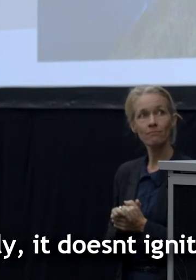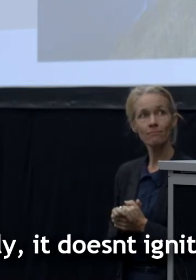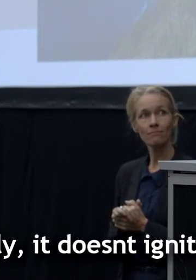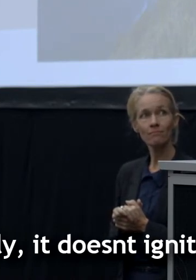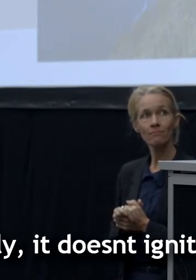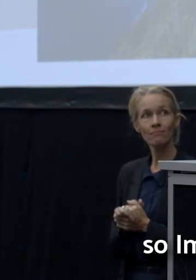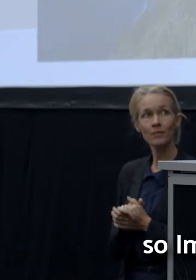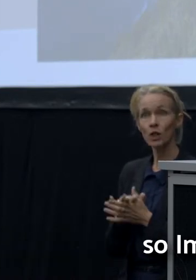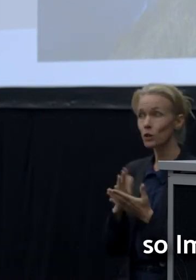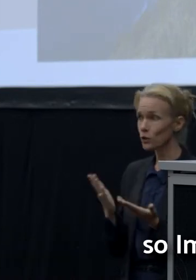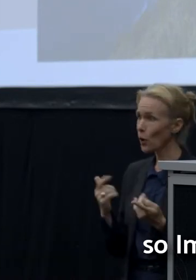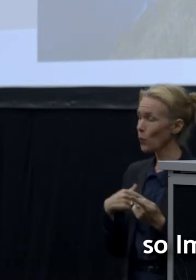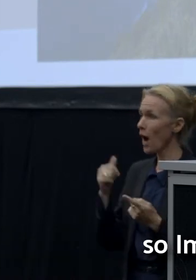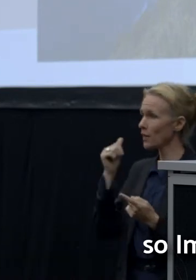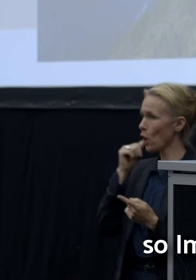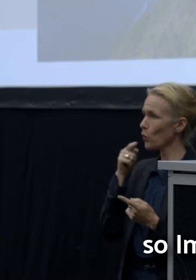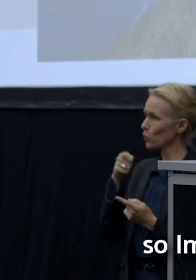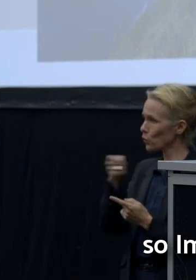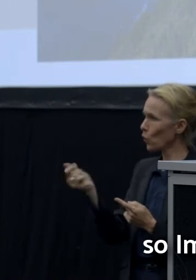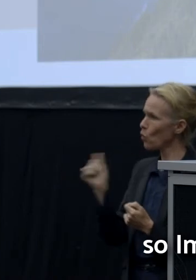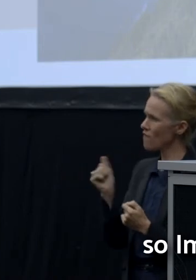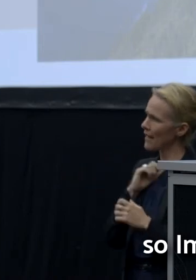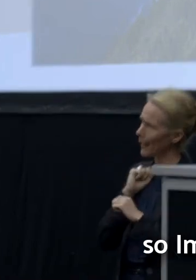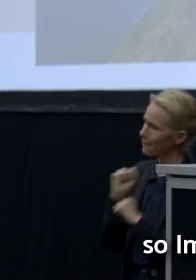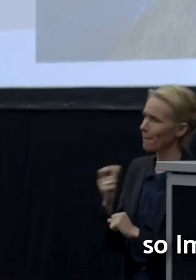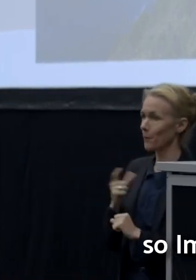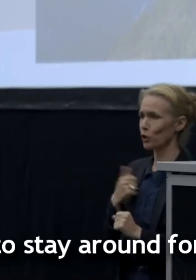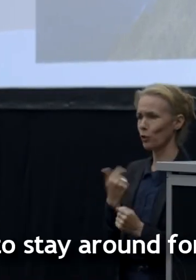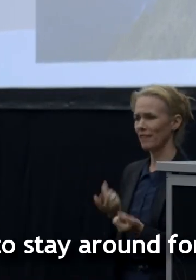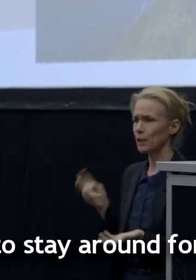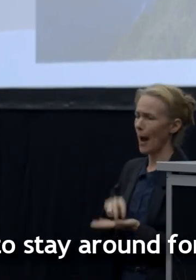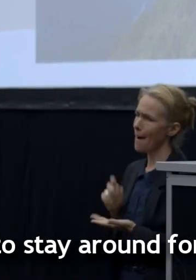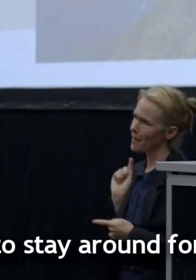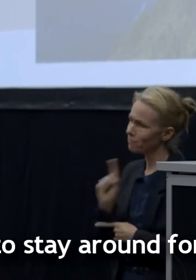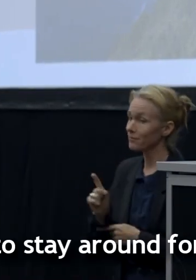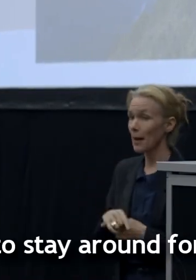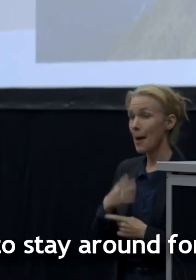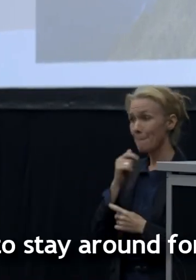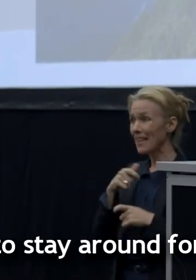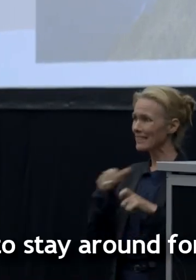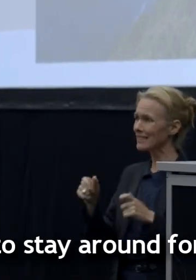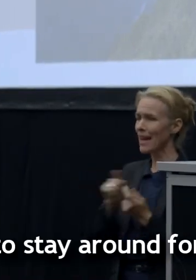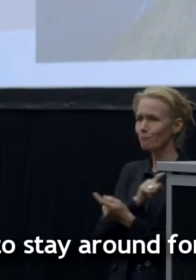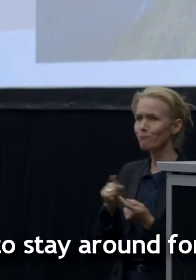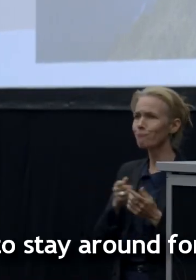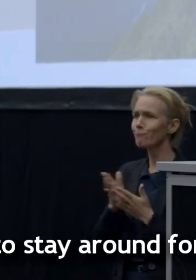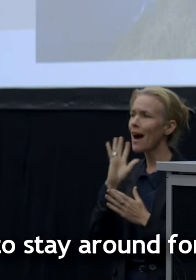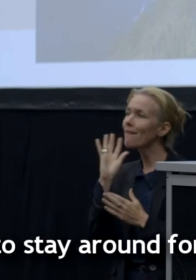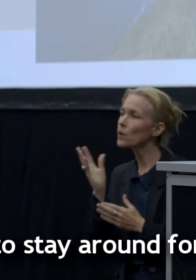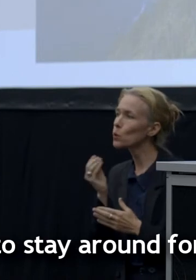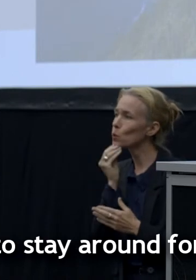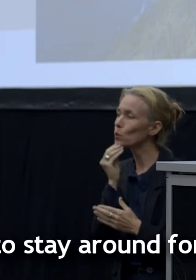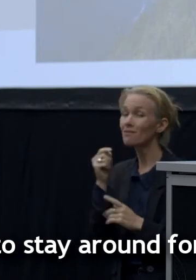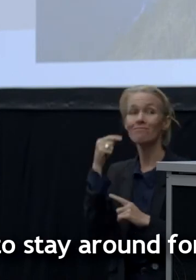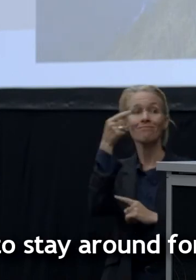because you're already here. So I'm preaching to the converted. Kia kaha, kia tātou katoa. Don't forget to stay around for the community event happening next